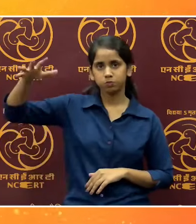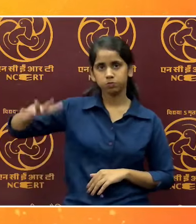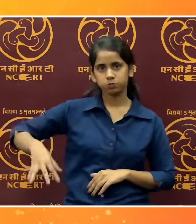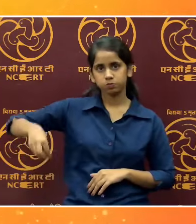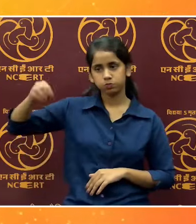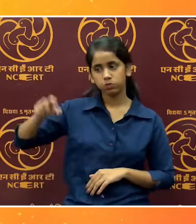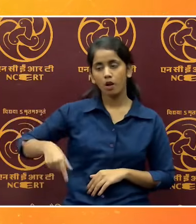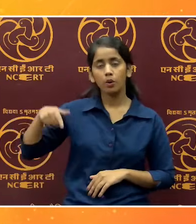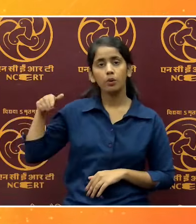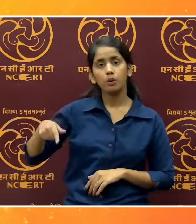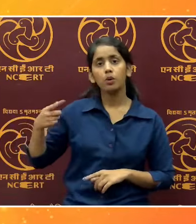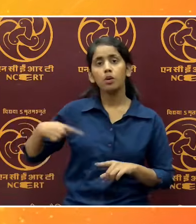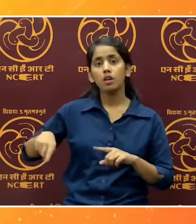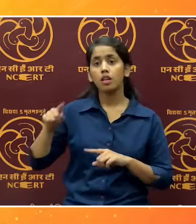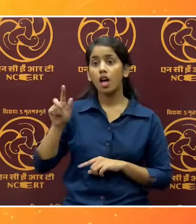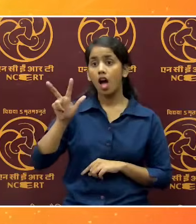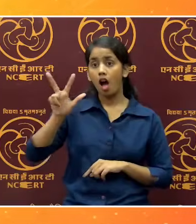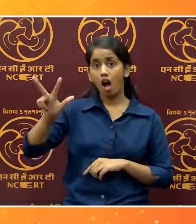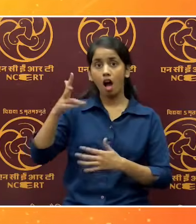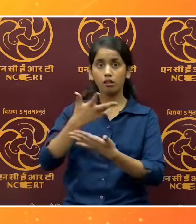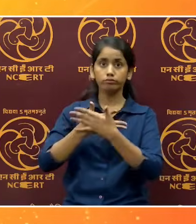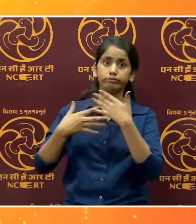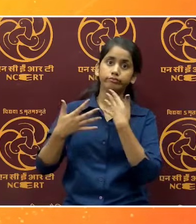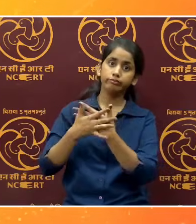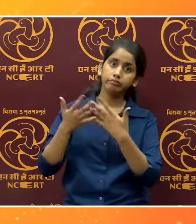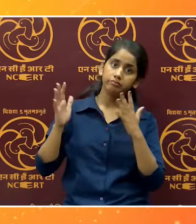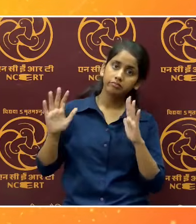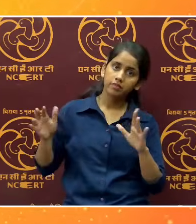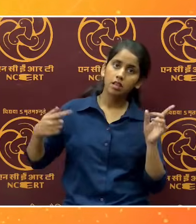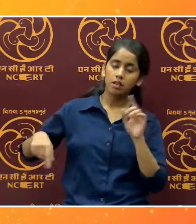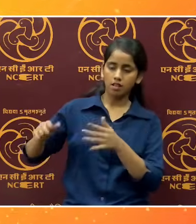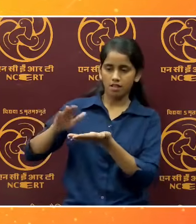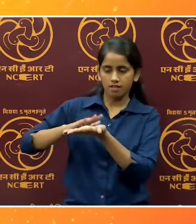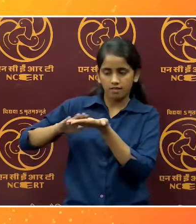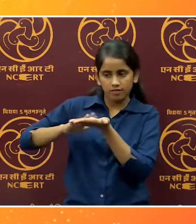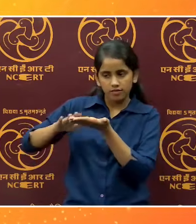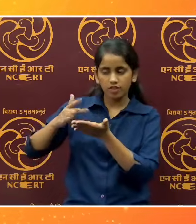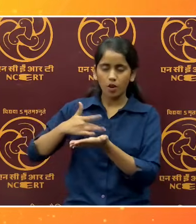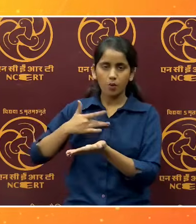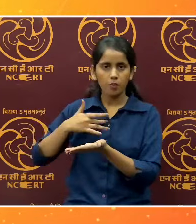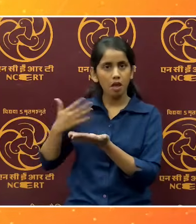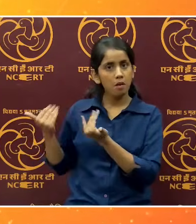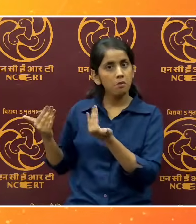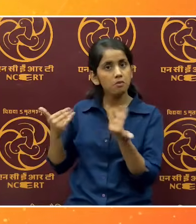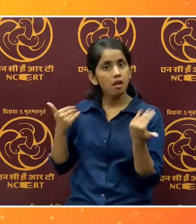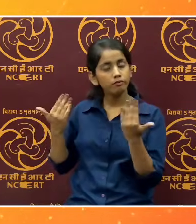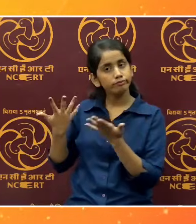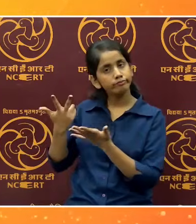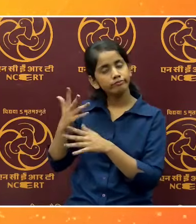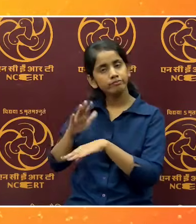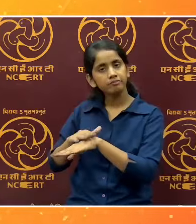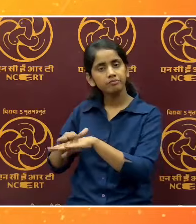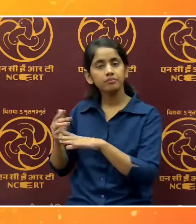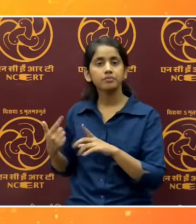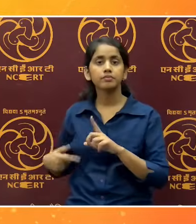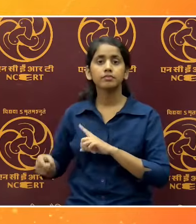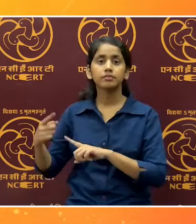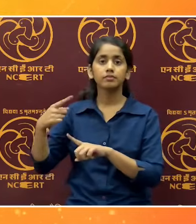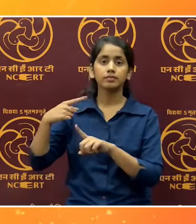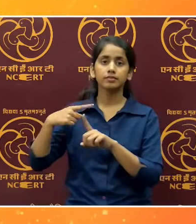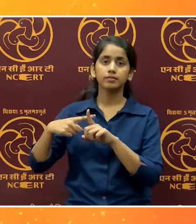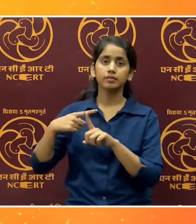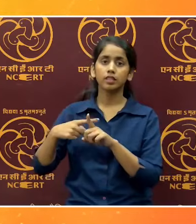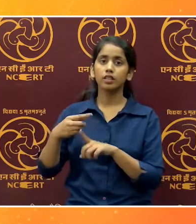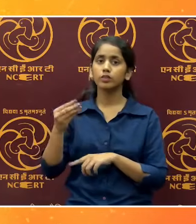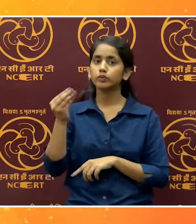so octopus has 8 arms. You can try to touch and feel if it has 8 arms. With that, it catches